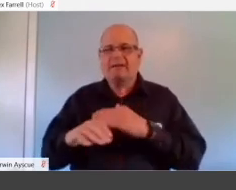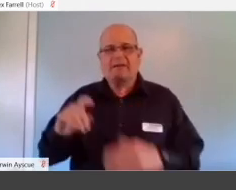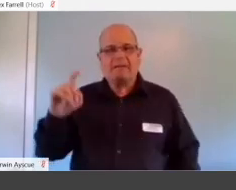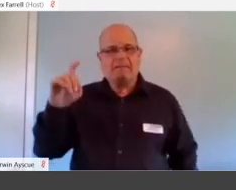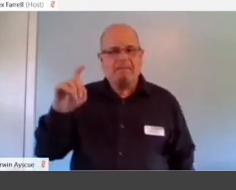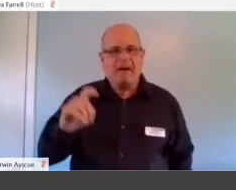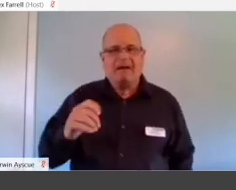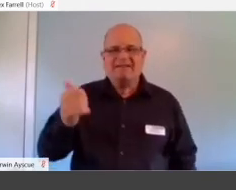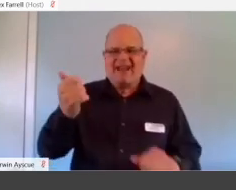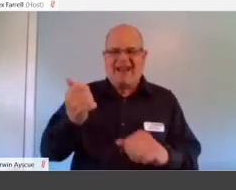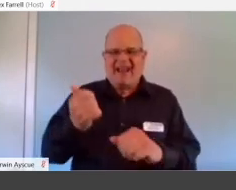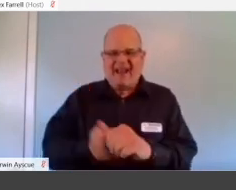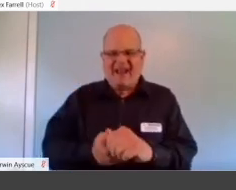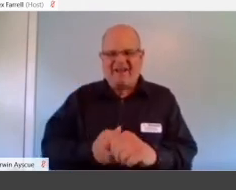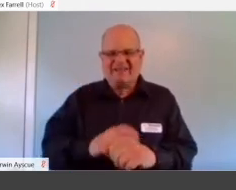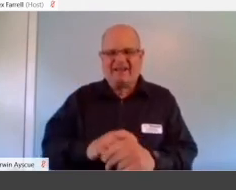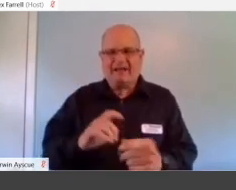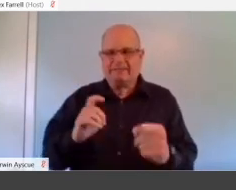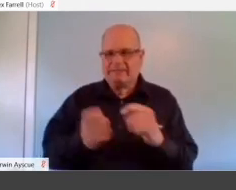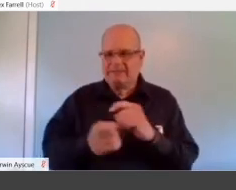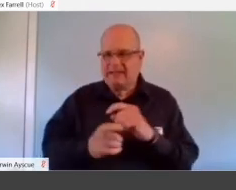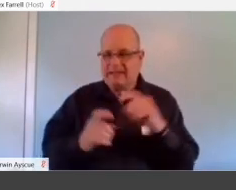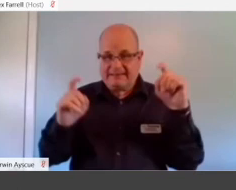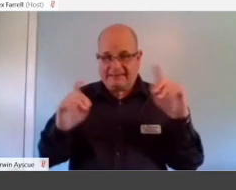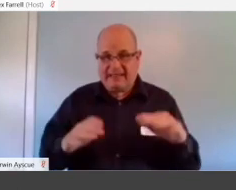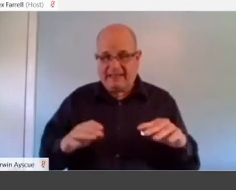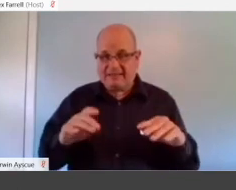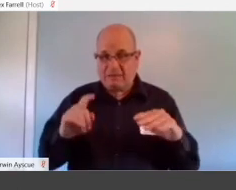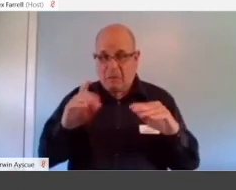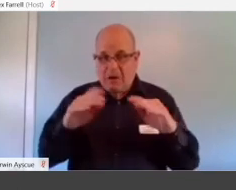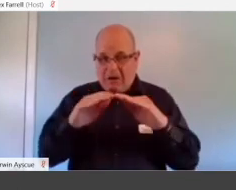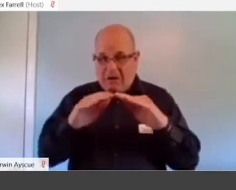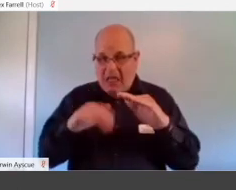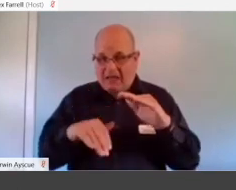make a change. That test gets run. If it's less than 100, you got to go